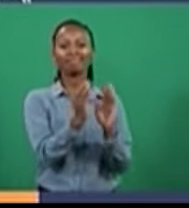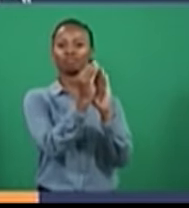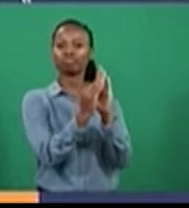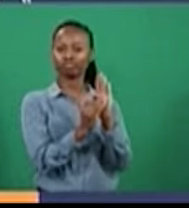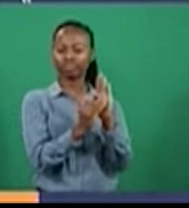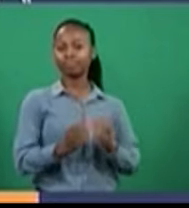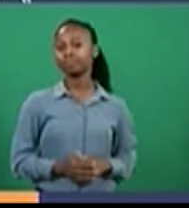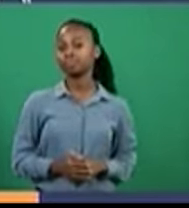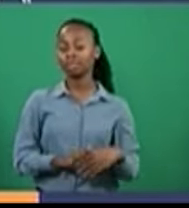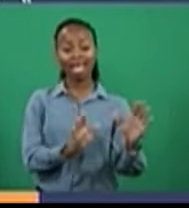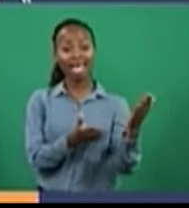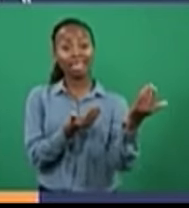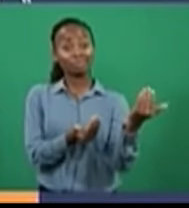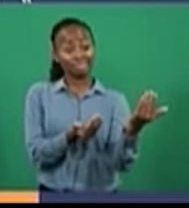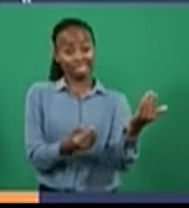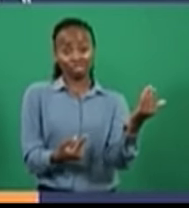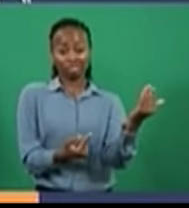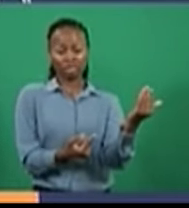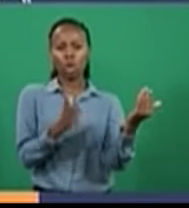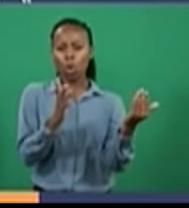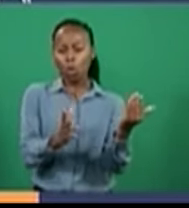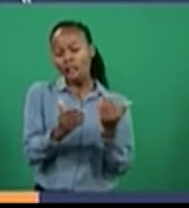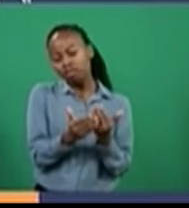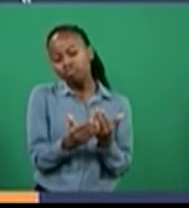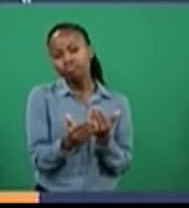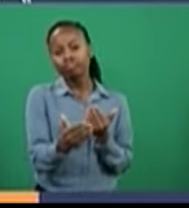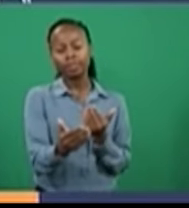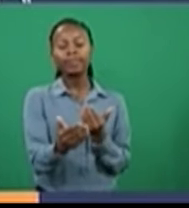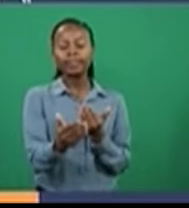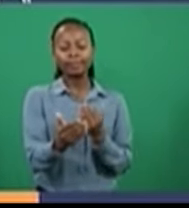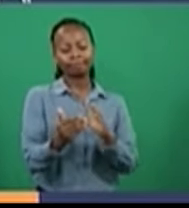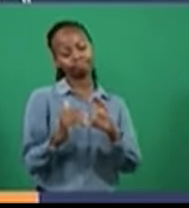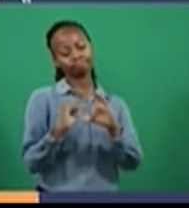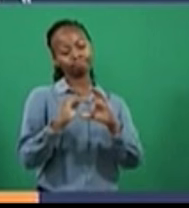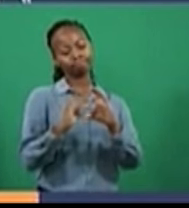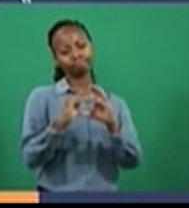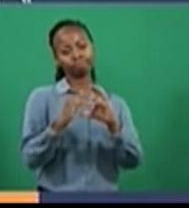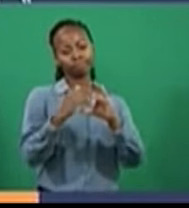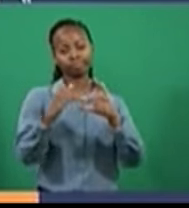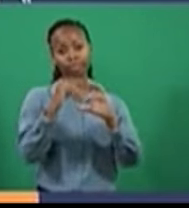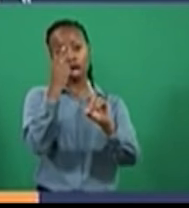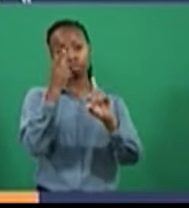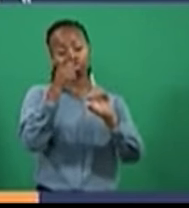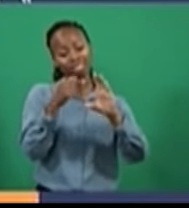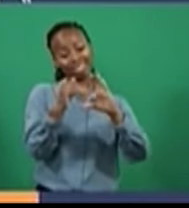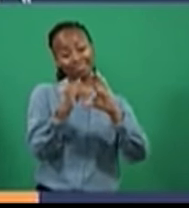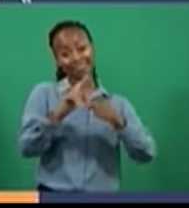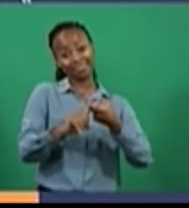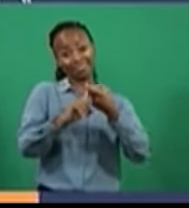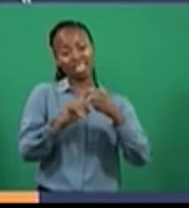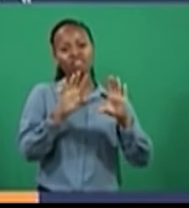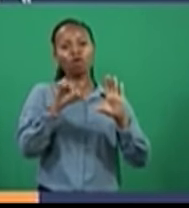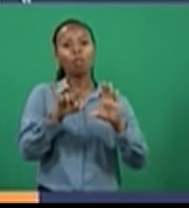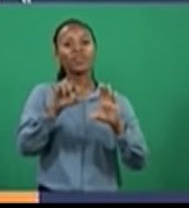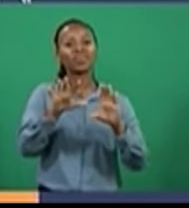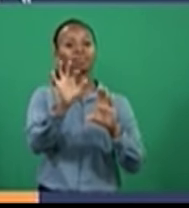Expectations are projected to ease towards our 4.5% objective as inflation slows,